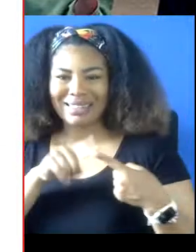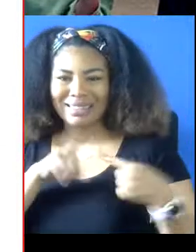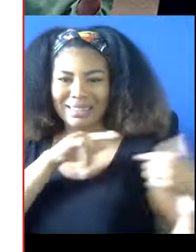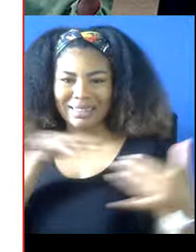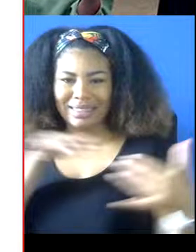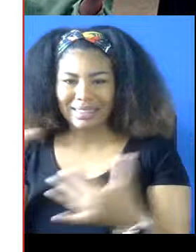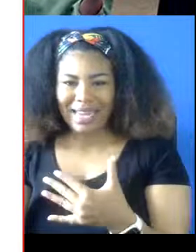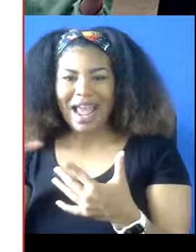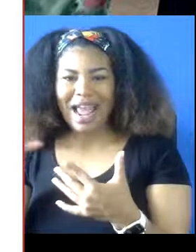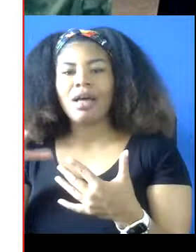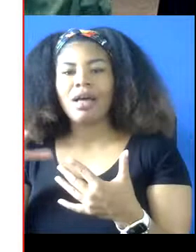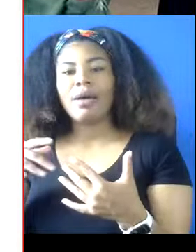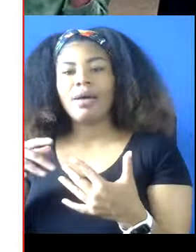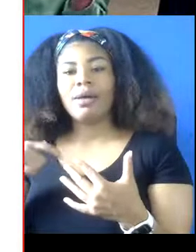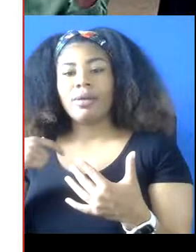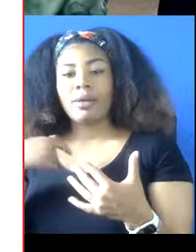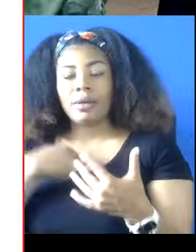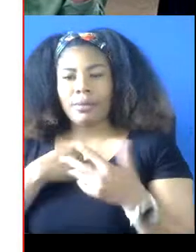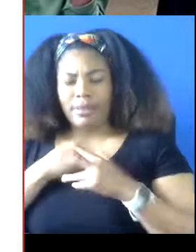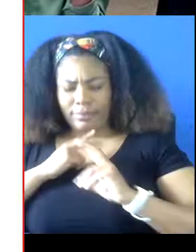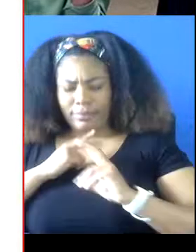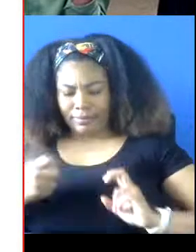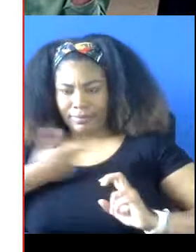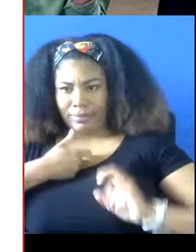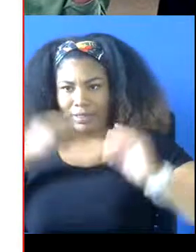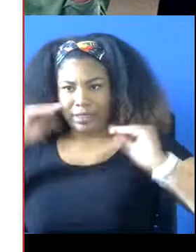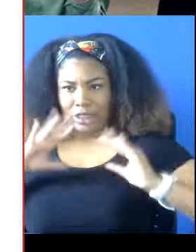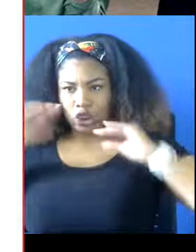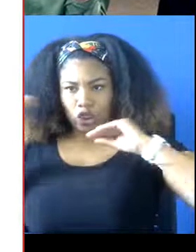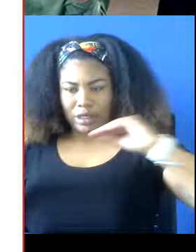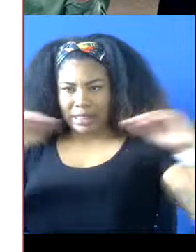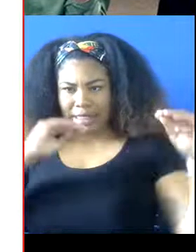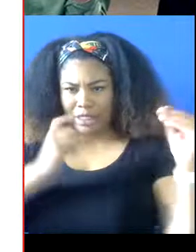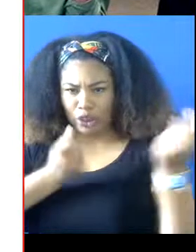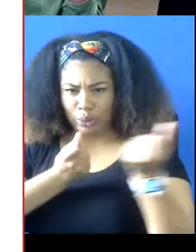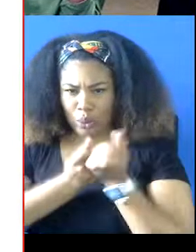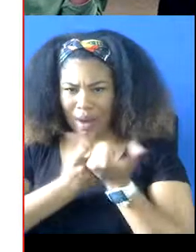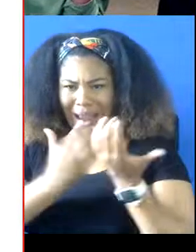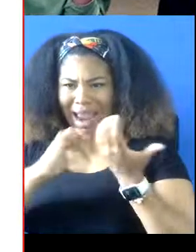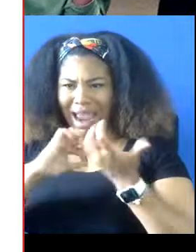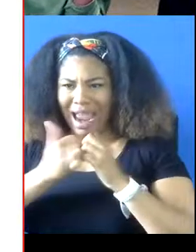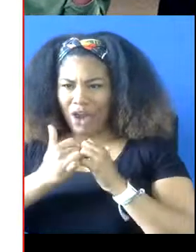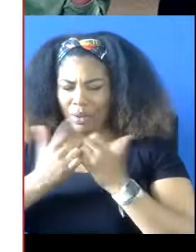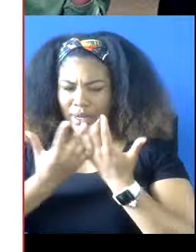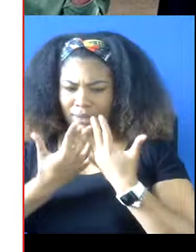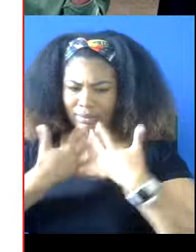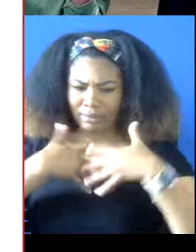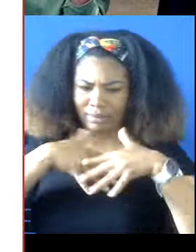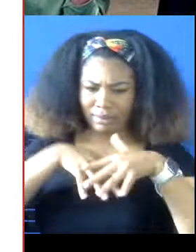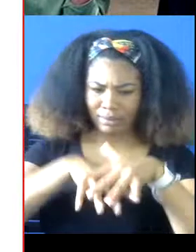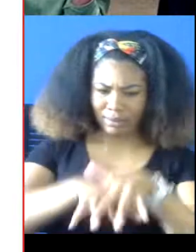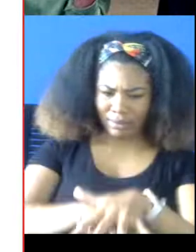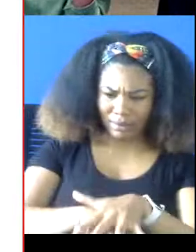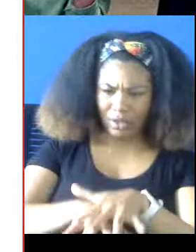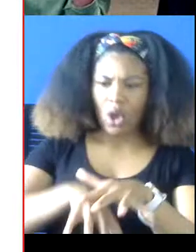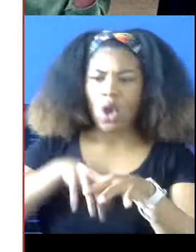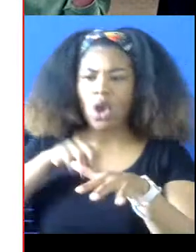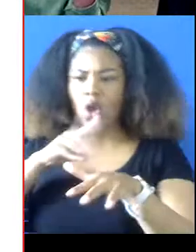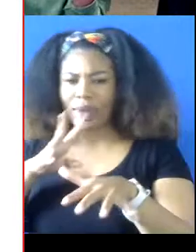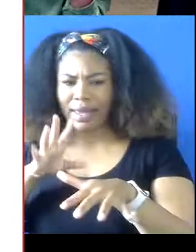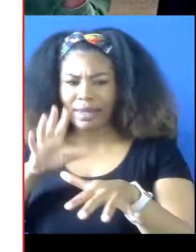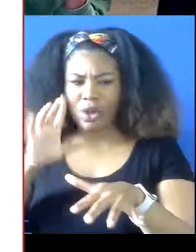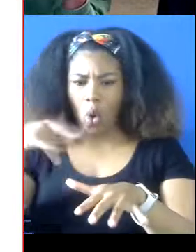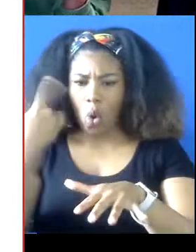instruction in mutually reinforcing ways that overlap or sweet spot in how content is presented. And we're going to kind